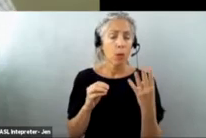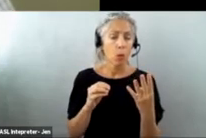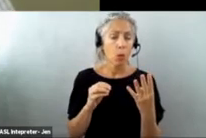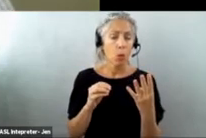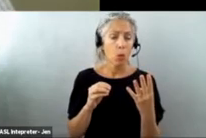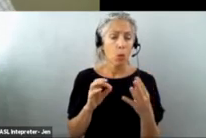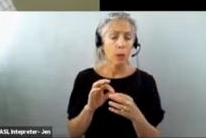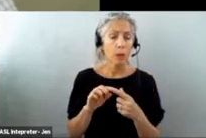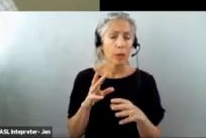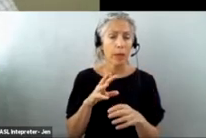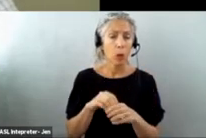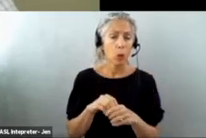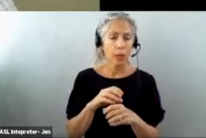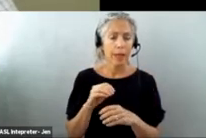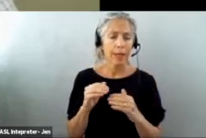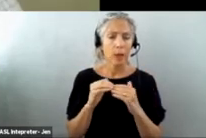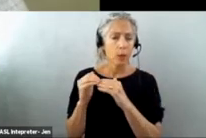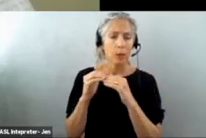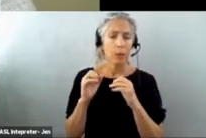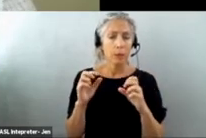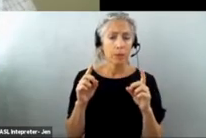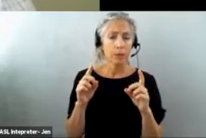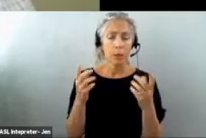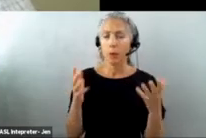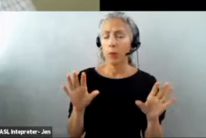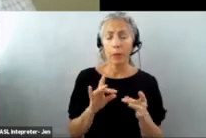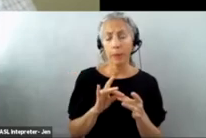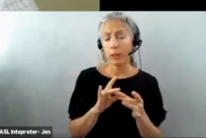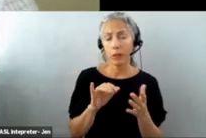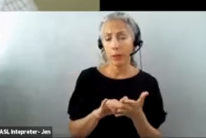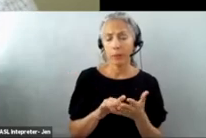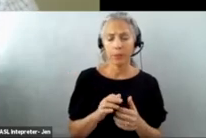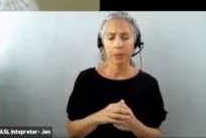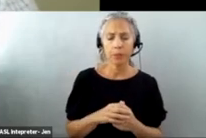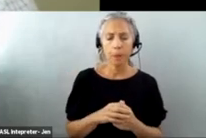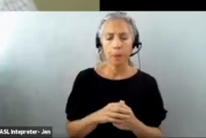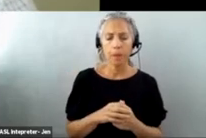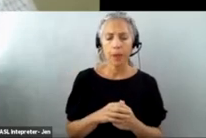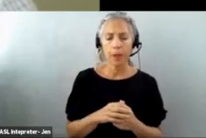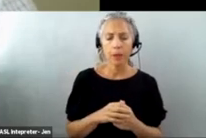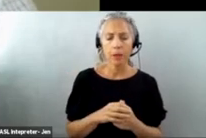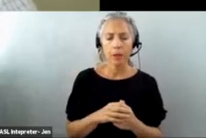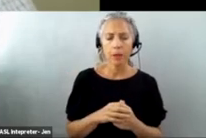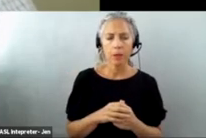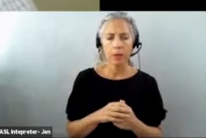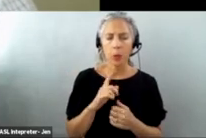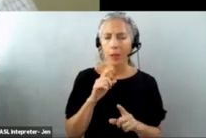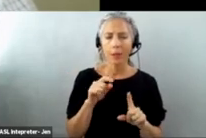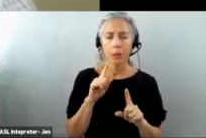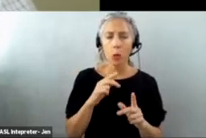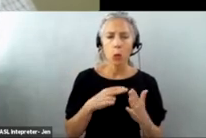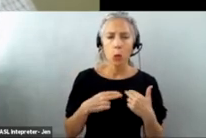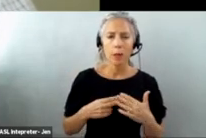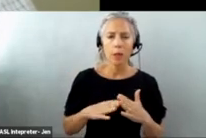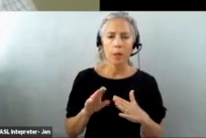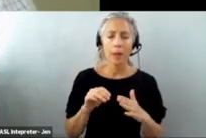is around inclusion and equitable education. We've already mentioned this. as a stimulus for human development and